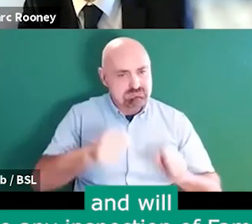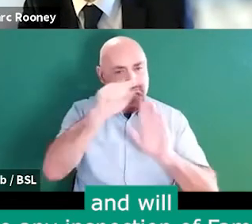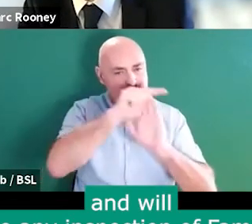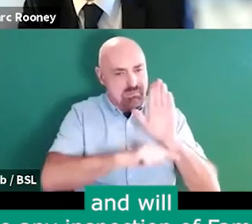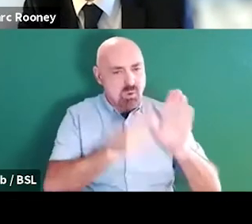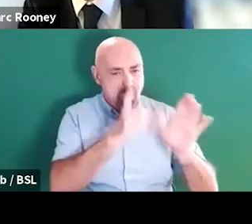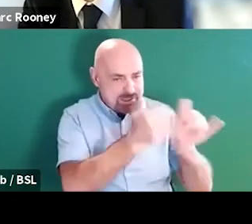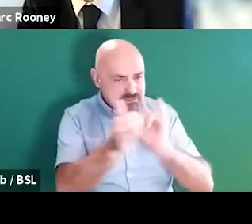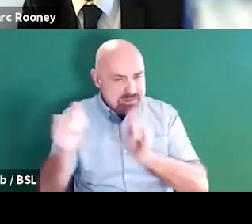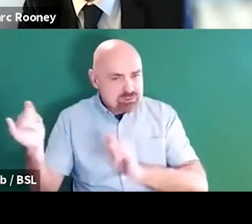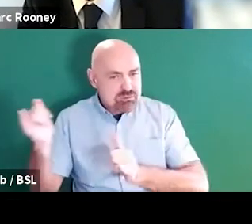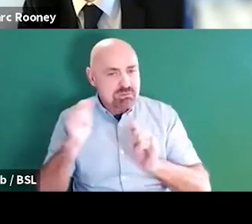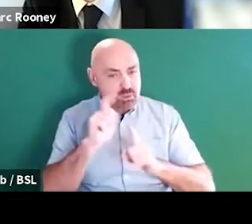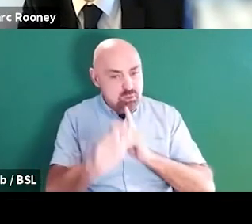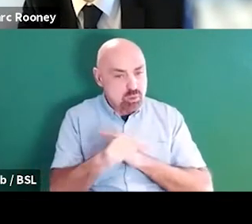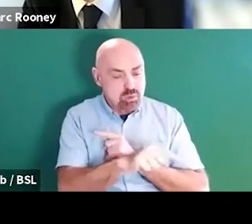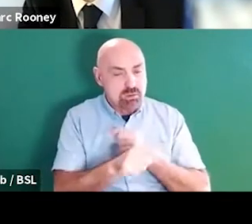of family hubs?